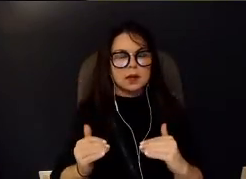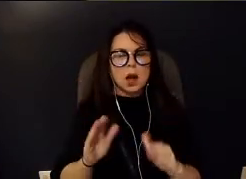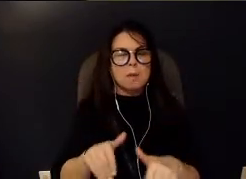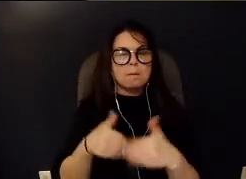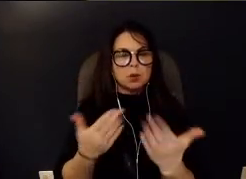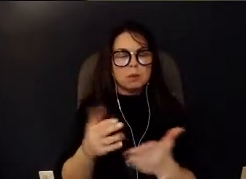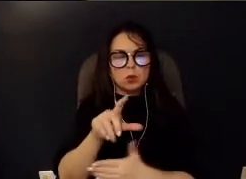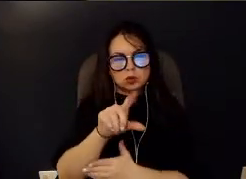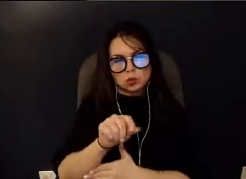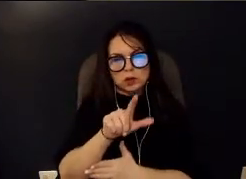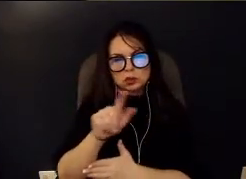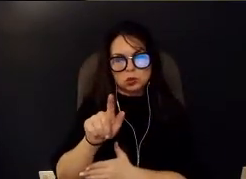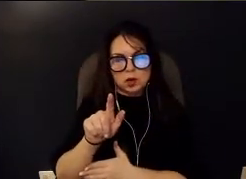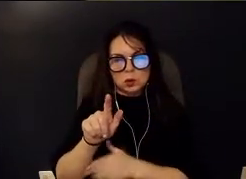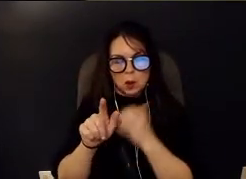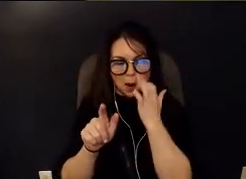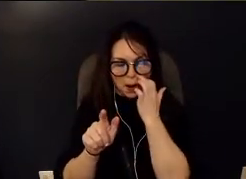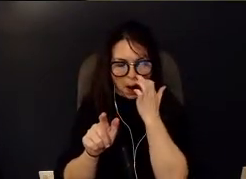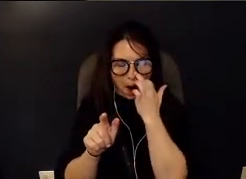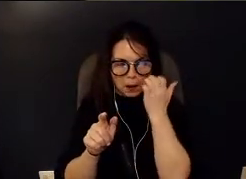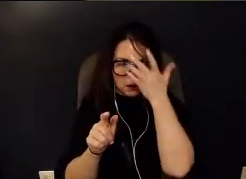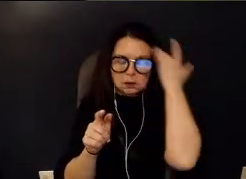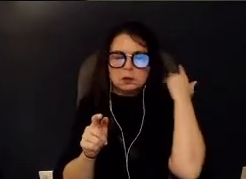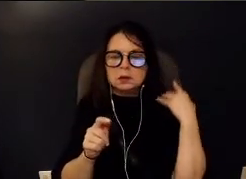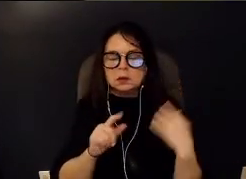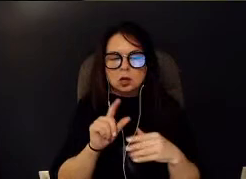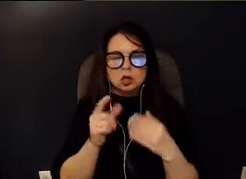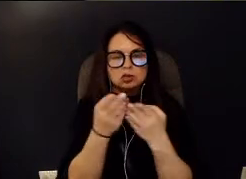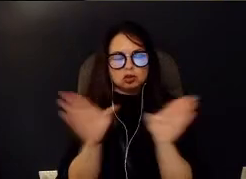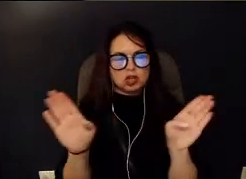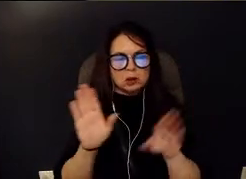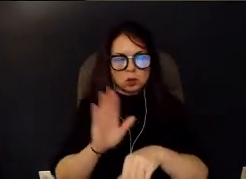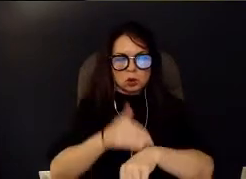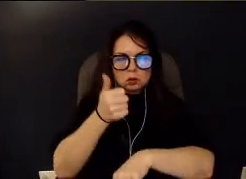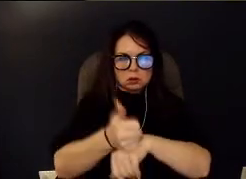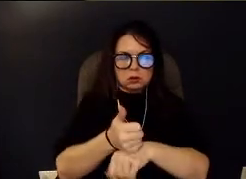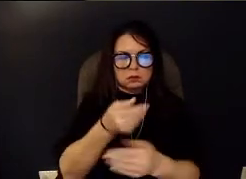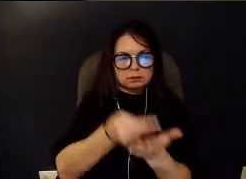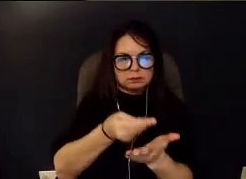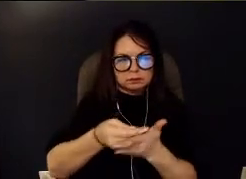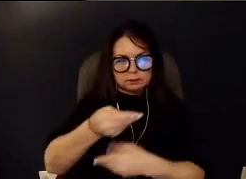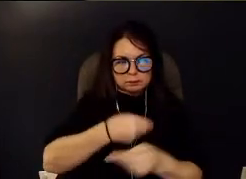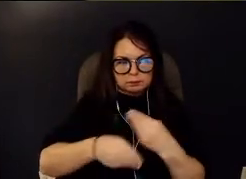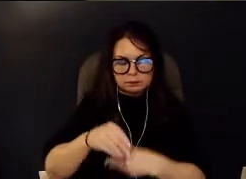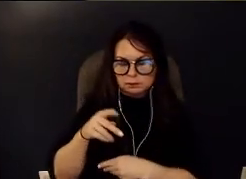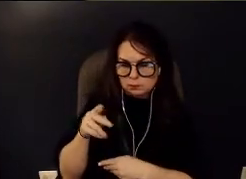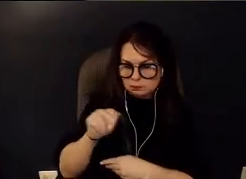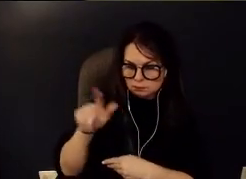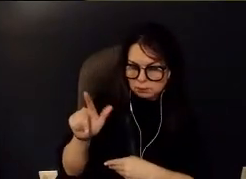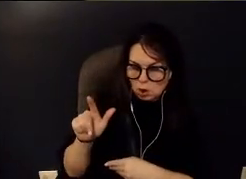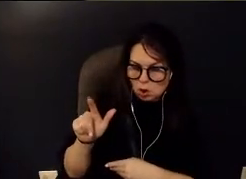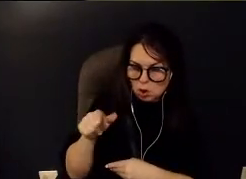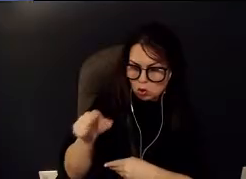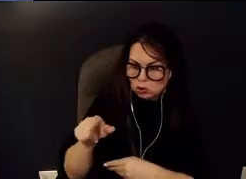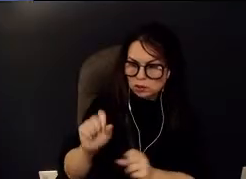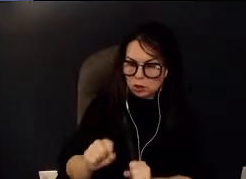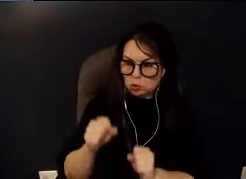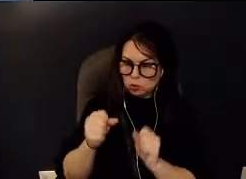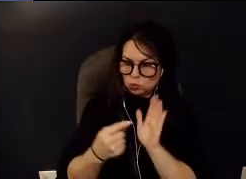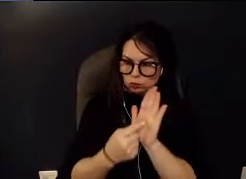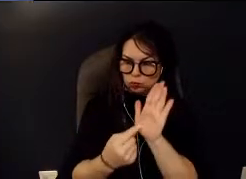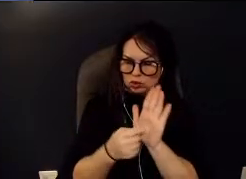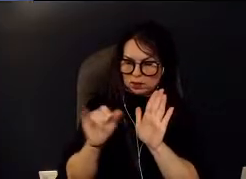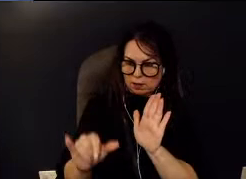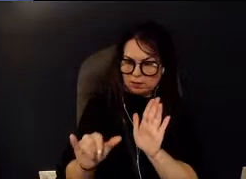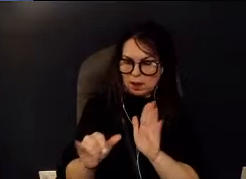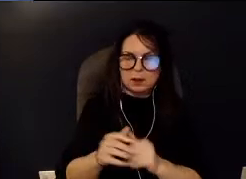appropriation resolution, which funds the city's operating departments. Councilmember Palmisano, will you present that report? Thank you, Madam President. On